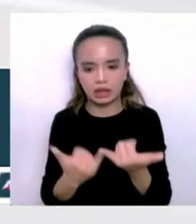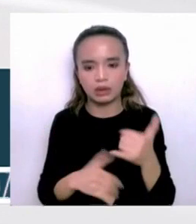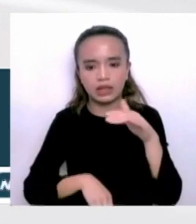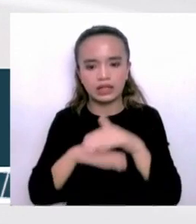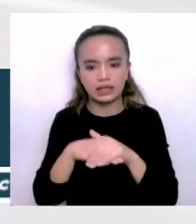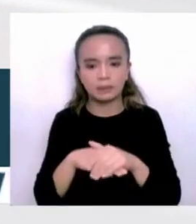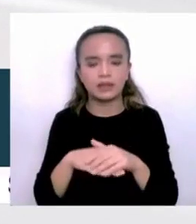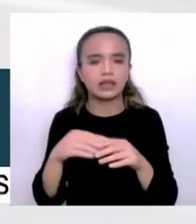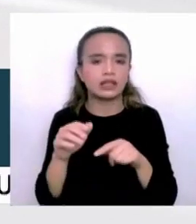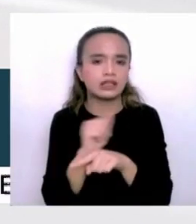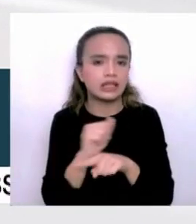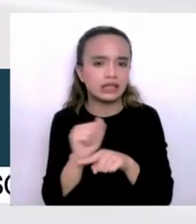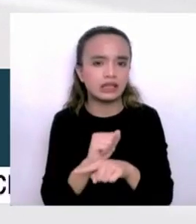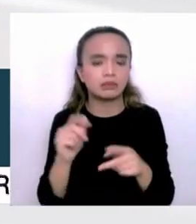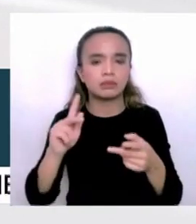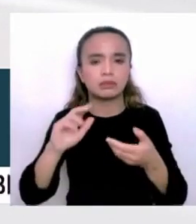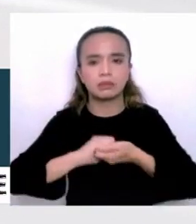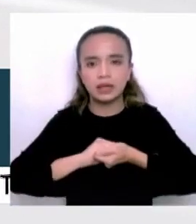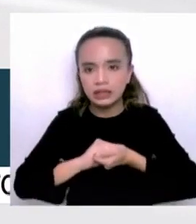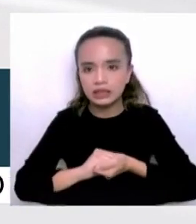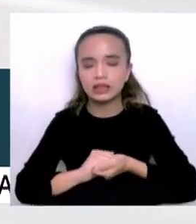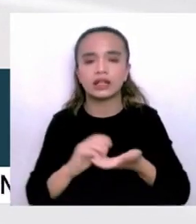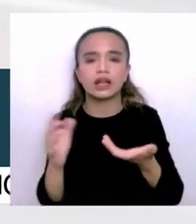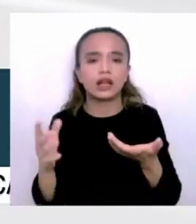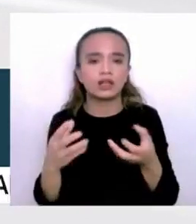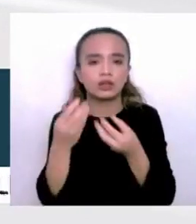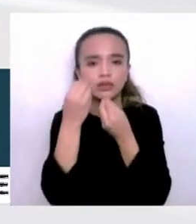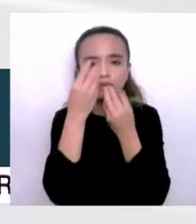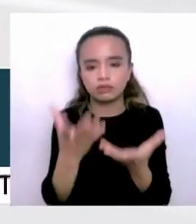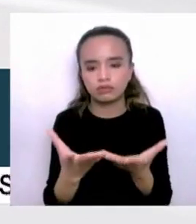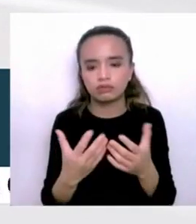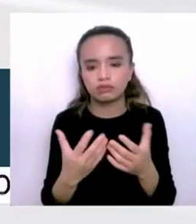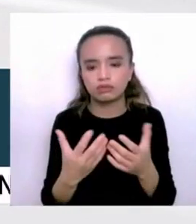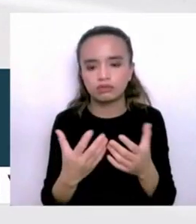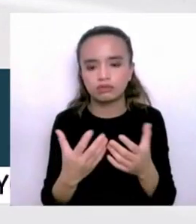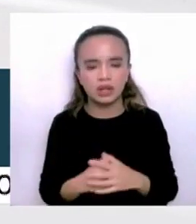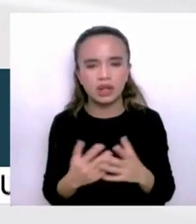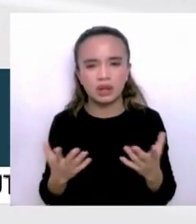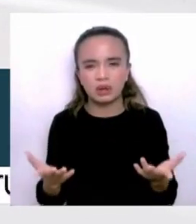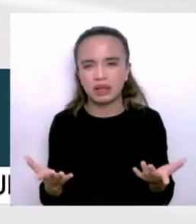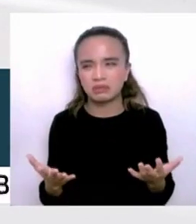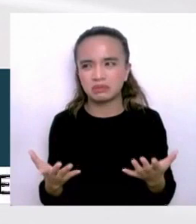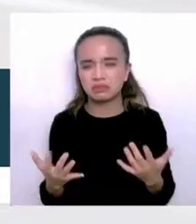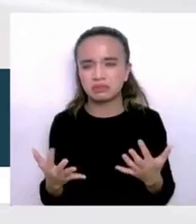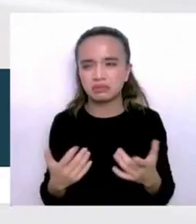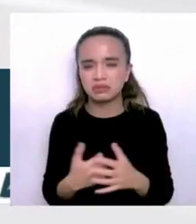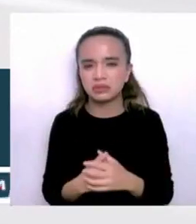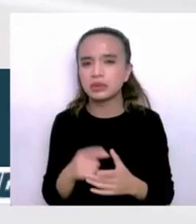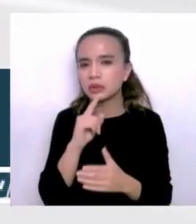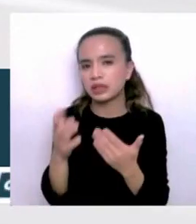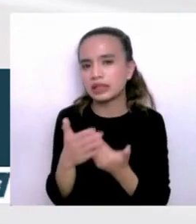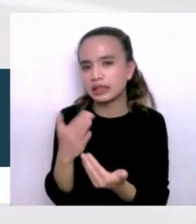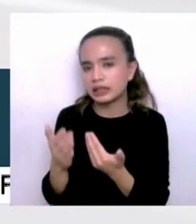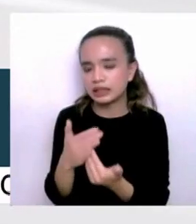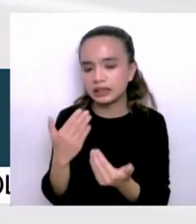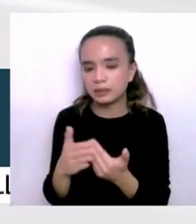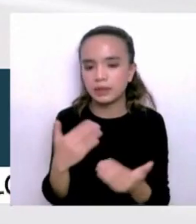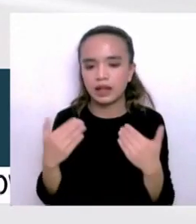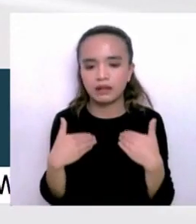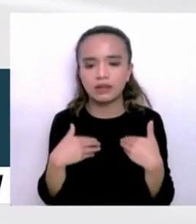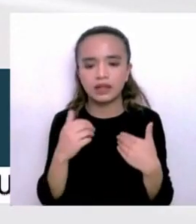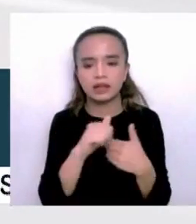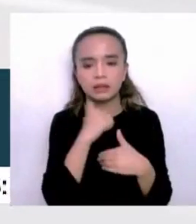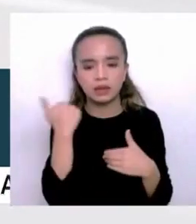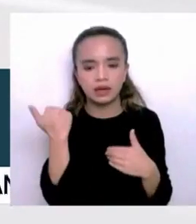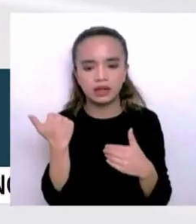partner, export market destination, and source of import. Well, madali lang po yan. No? There are other